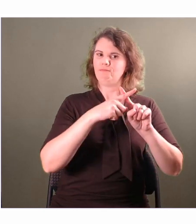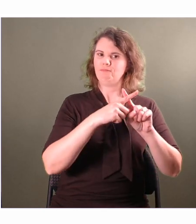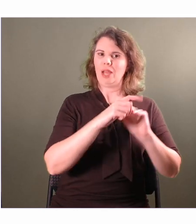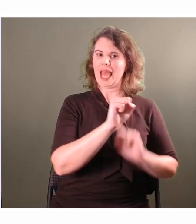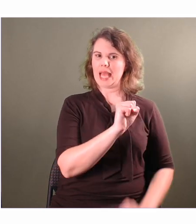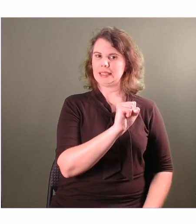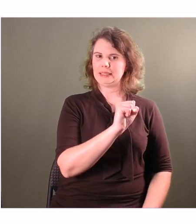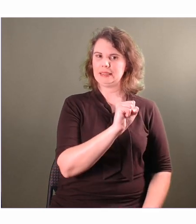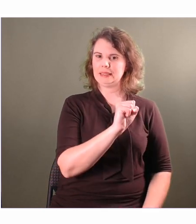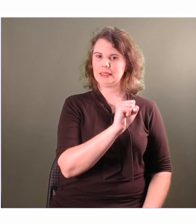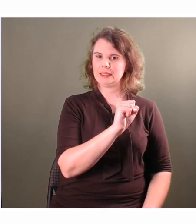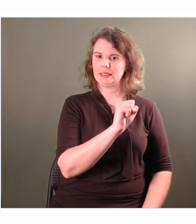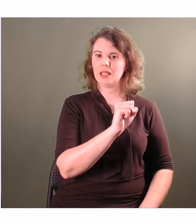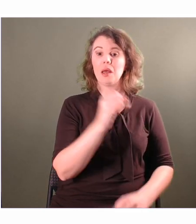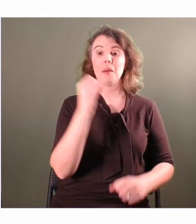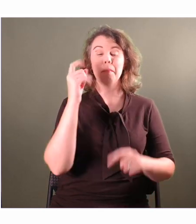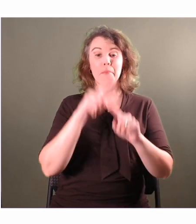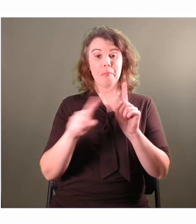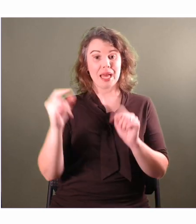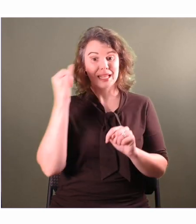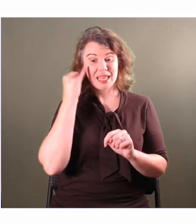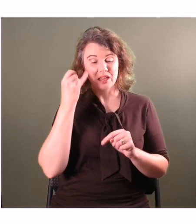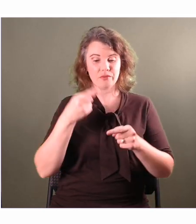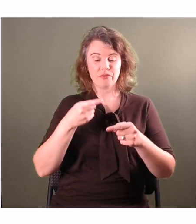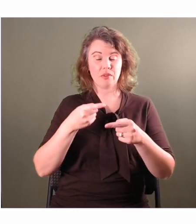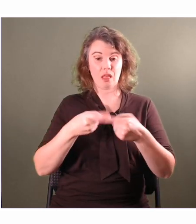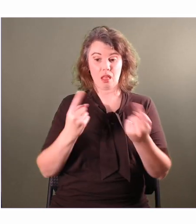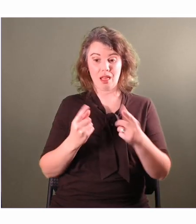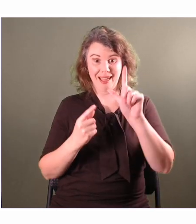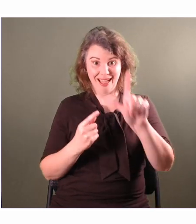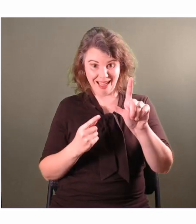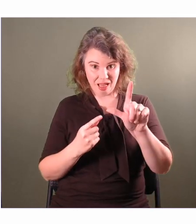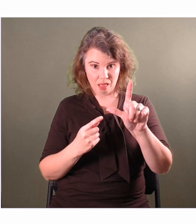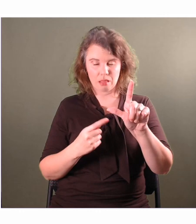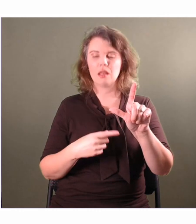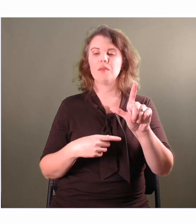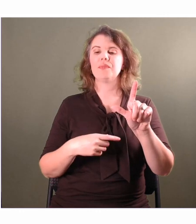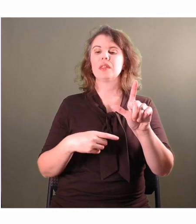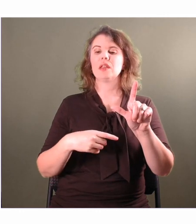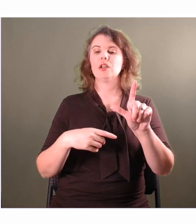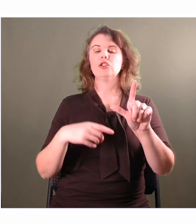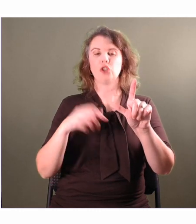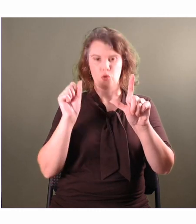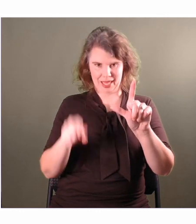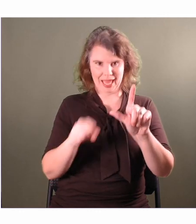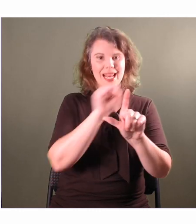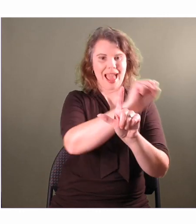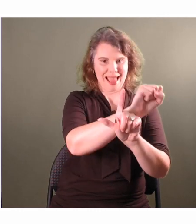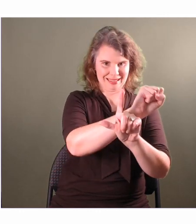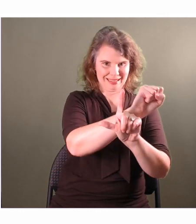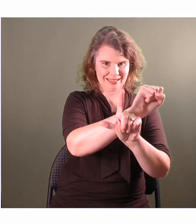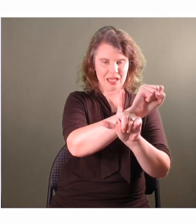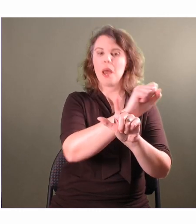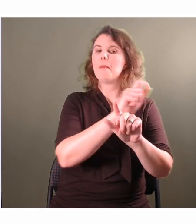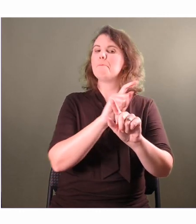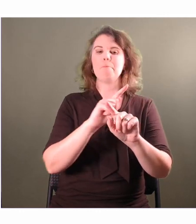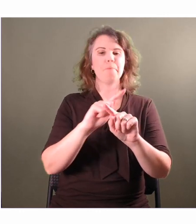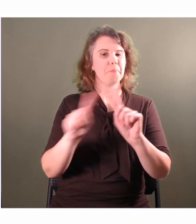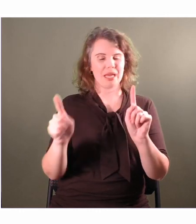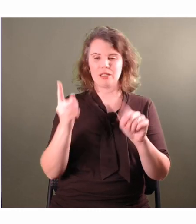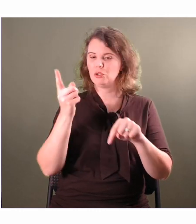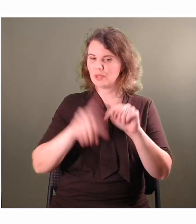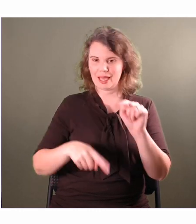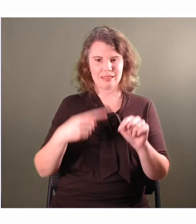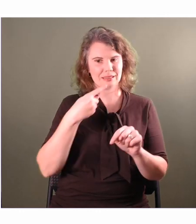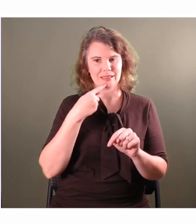srip. But if there's a prevocalic L, it's the reverse. S can be an onset, but D can't. So we can say slip, but we